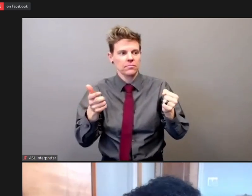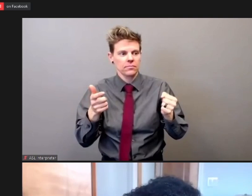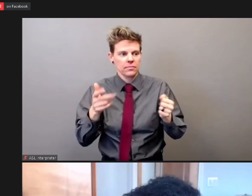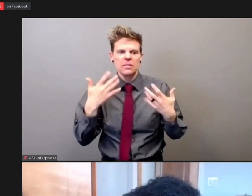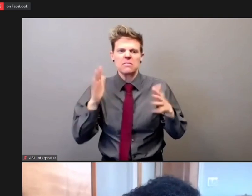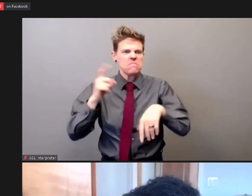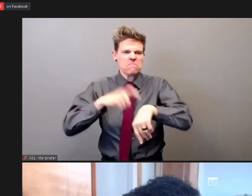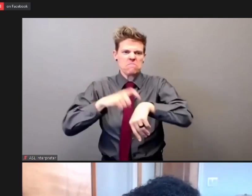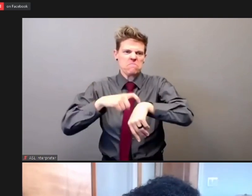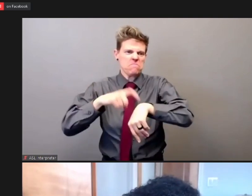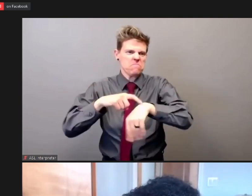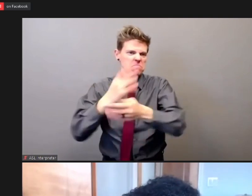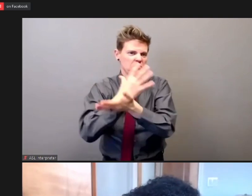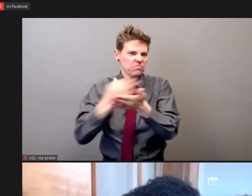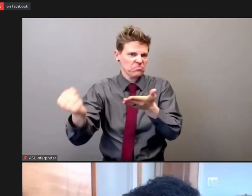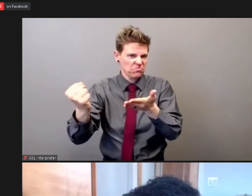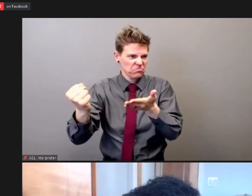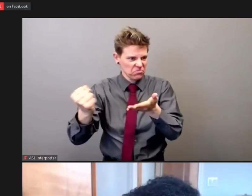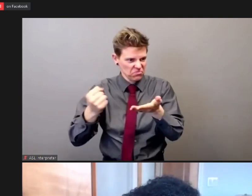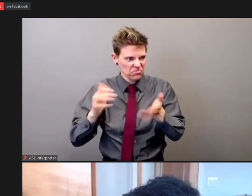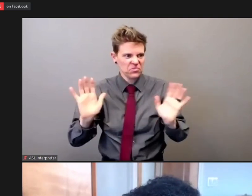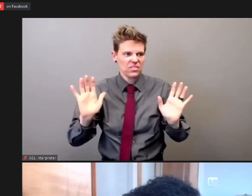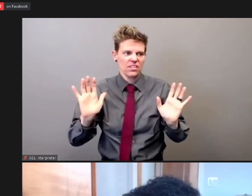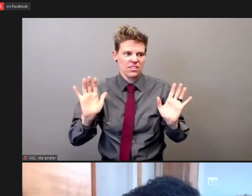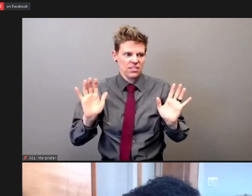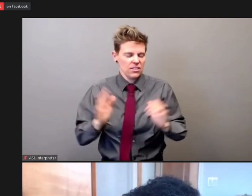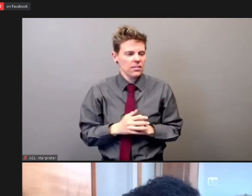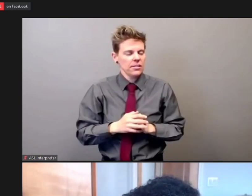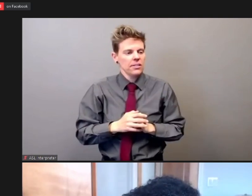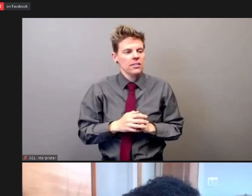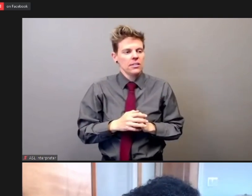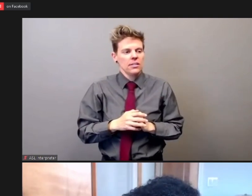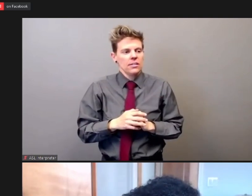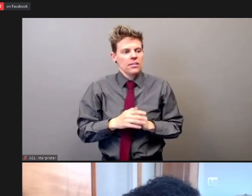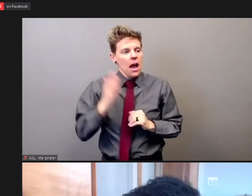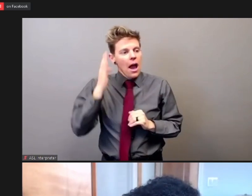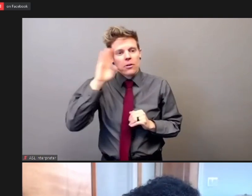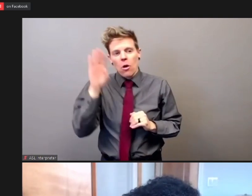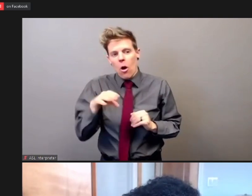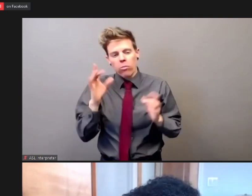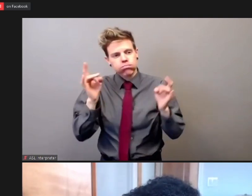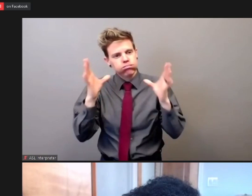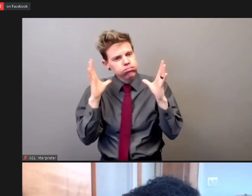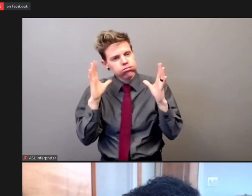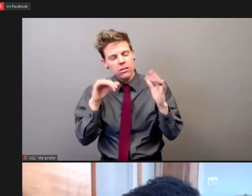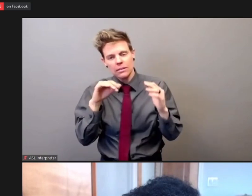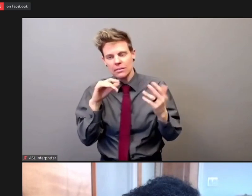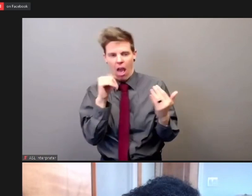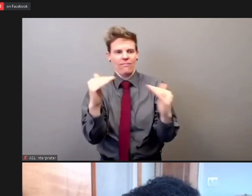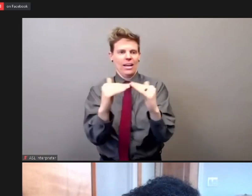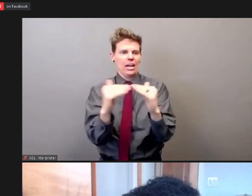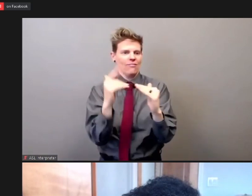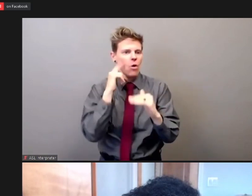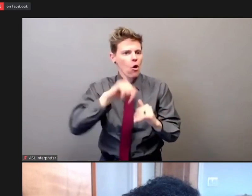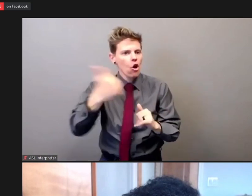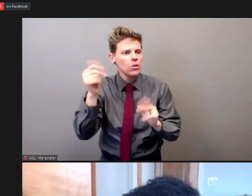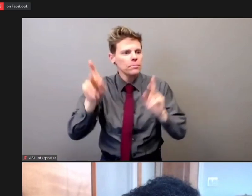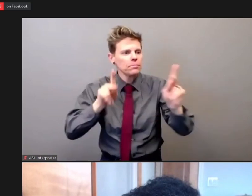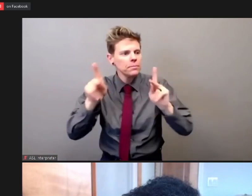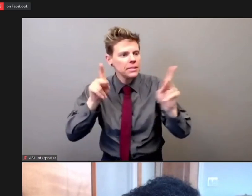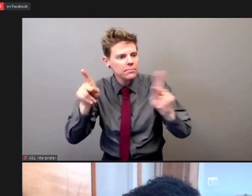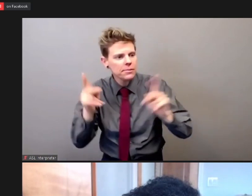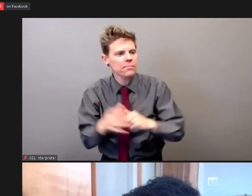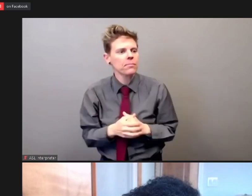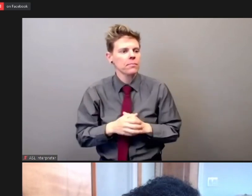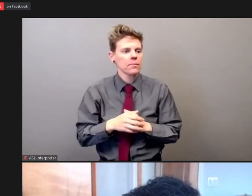going to do a terrible thing, which is, you know, it may not be fair to some other folks, but Mr. Lopez, Tommy Lopez, did you have one last question